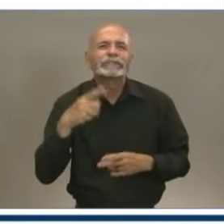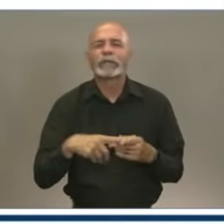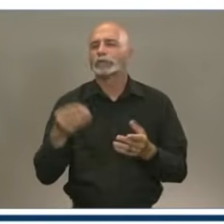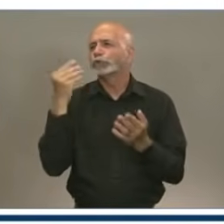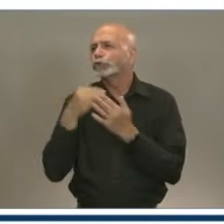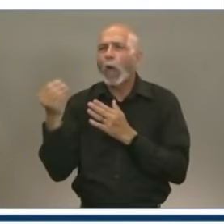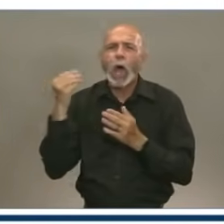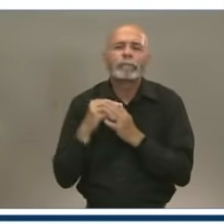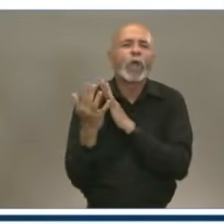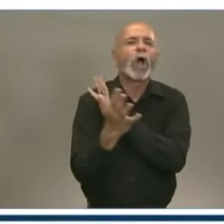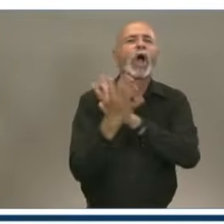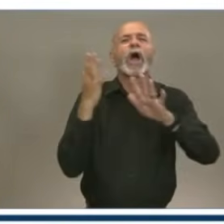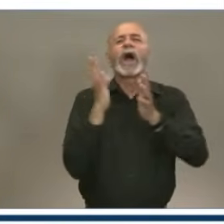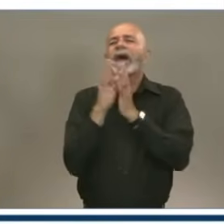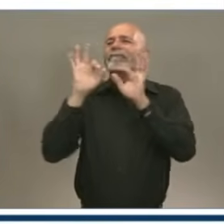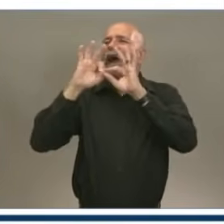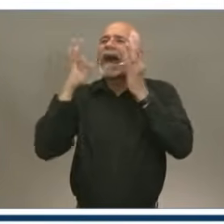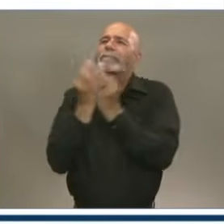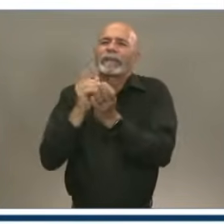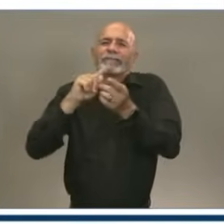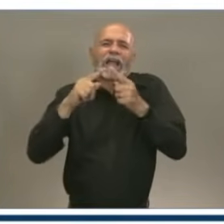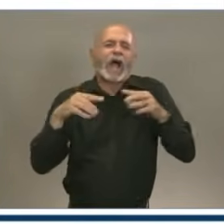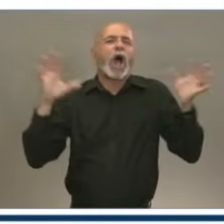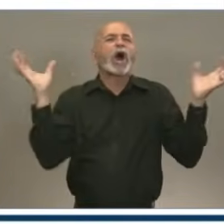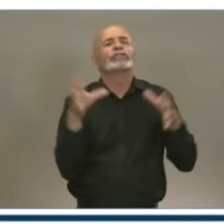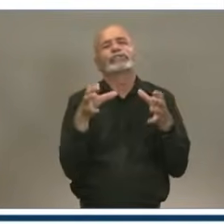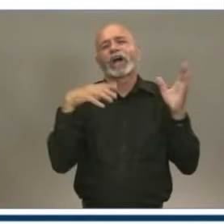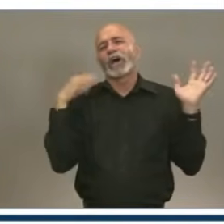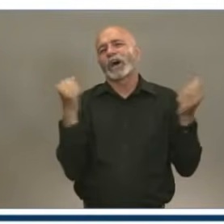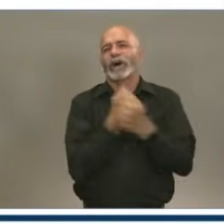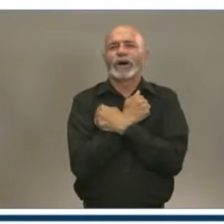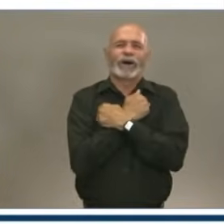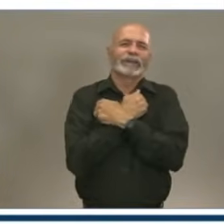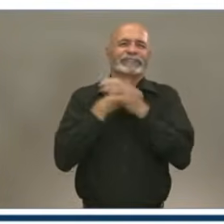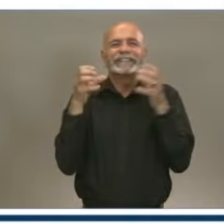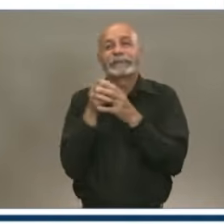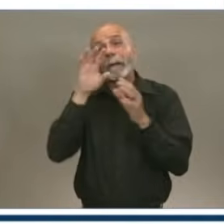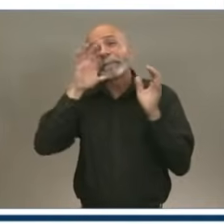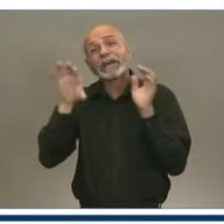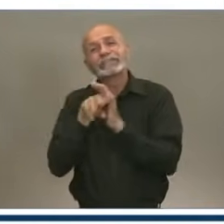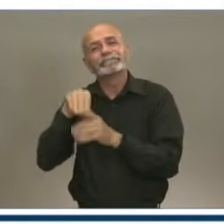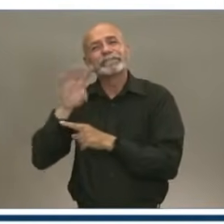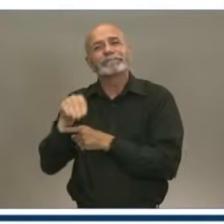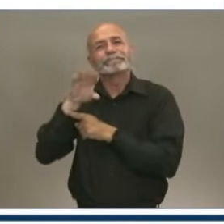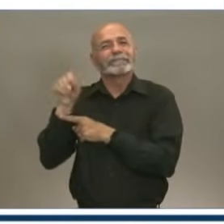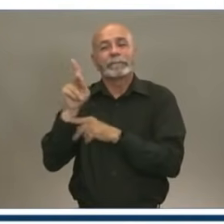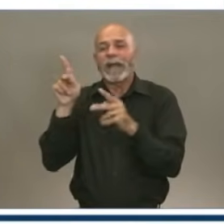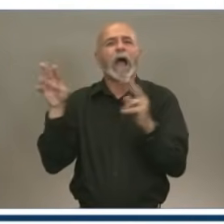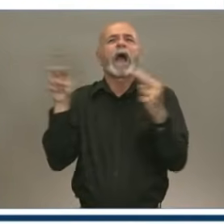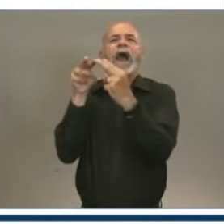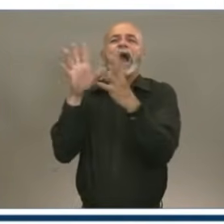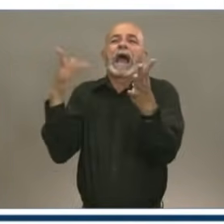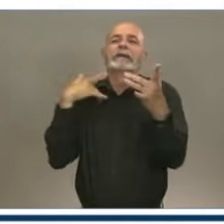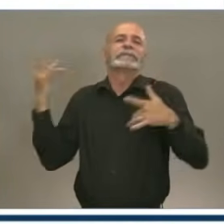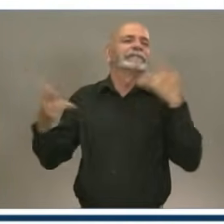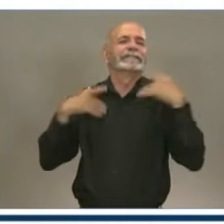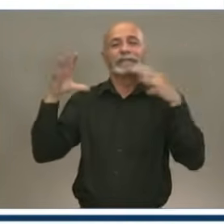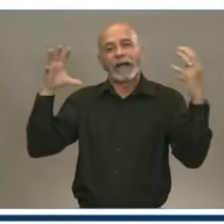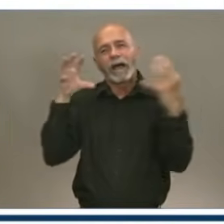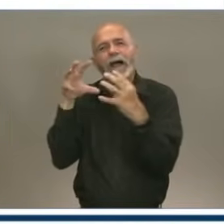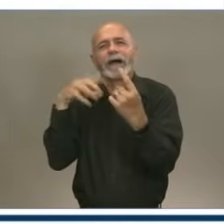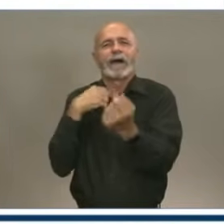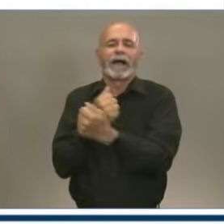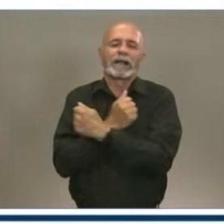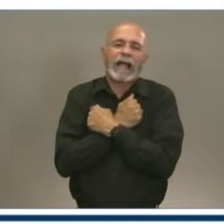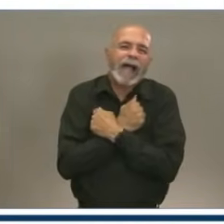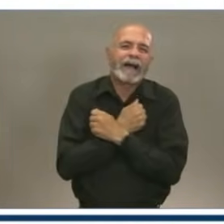are reuniting. It's been so nice to see pictures of people enjoying those long-awaited hugs. Lots of smiles and laughter. This